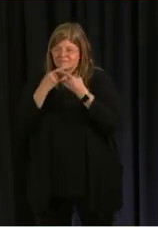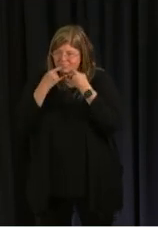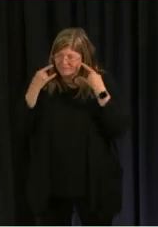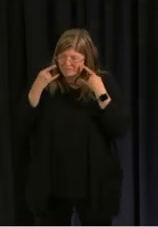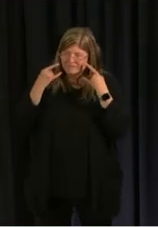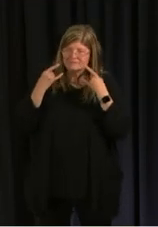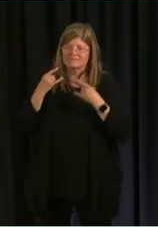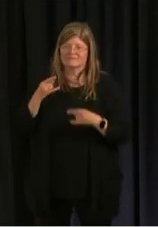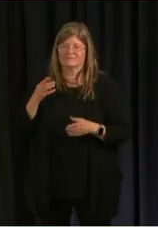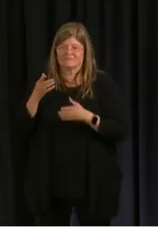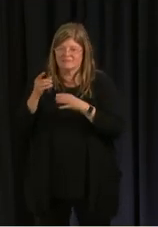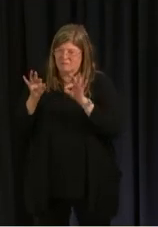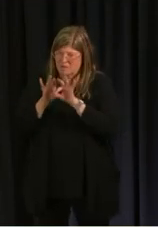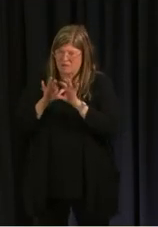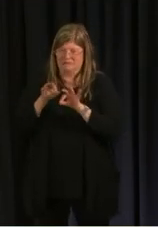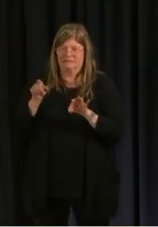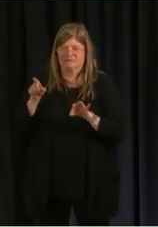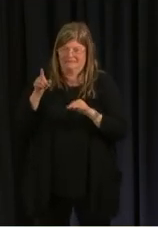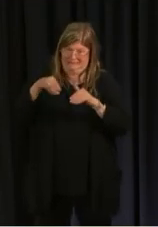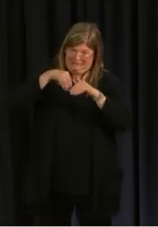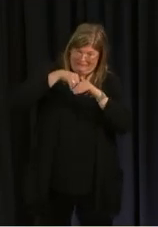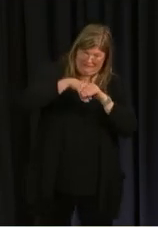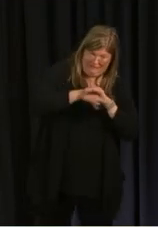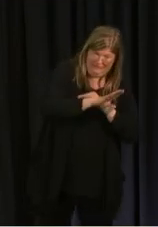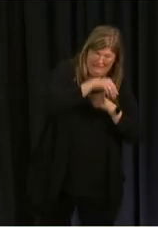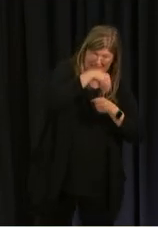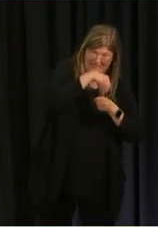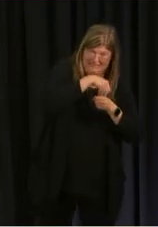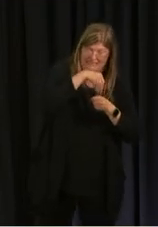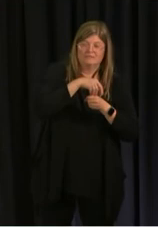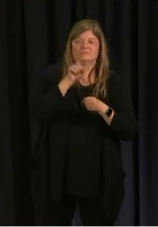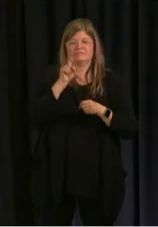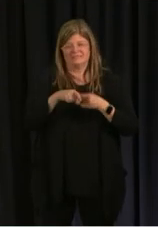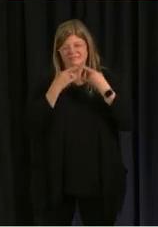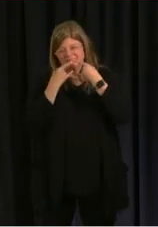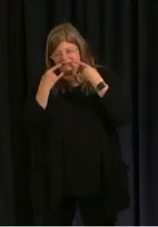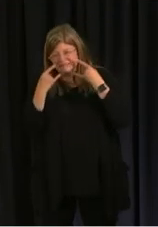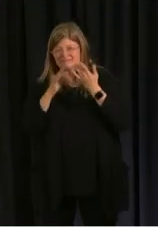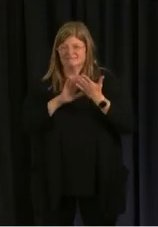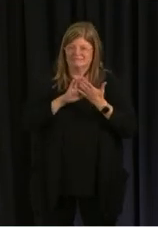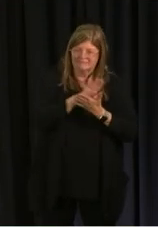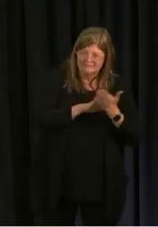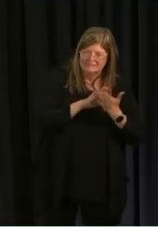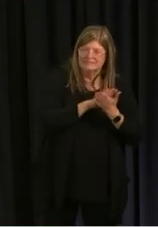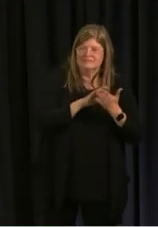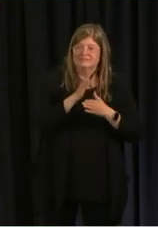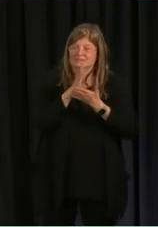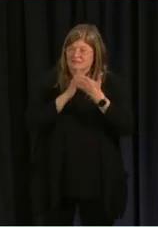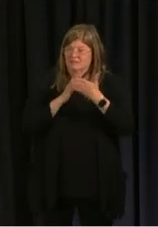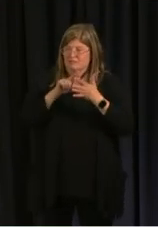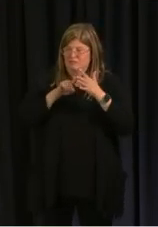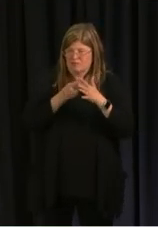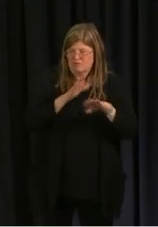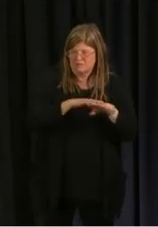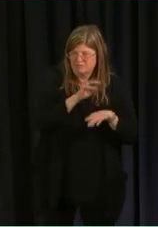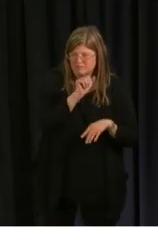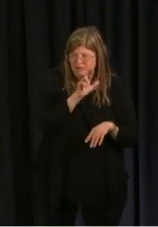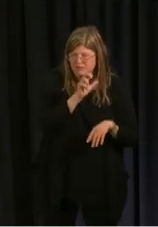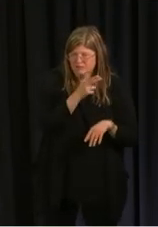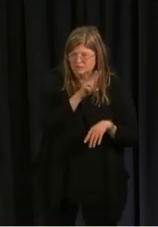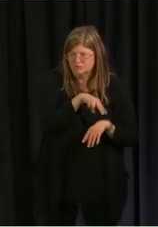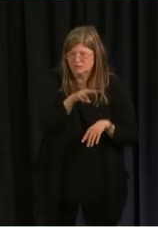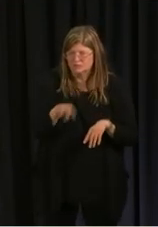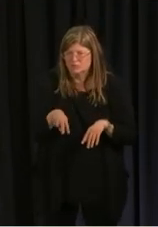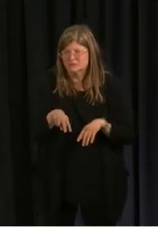mask requirements for indoor fitness, and then as part of the starting on March 22nd. Gyms will be